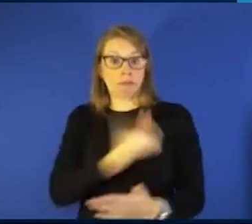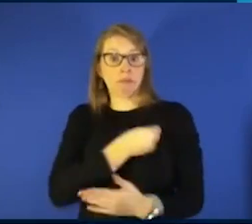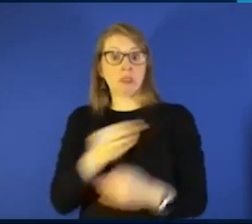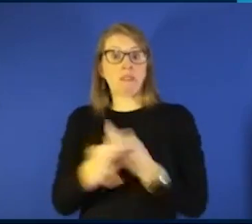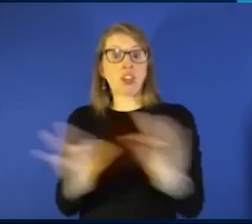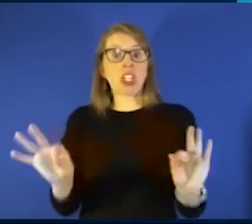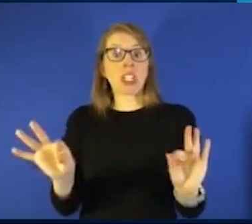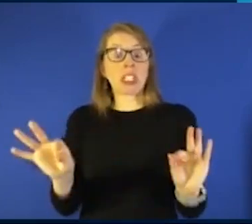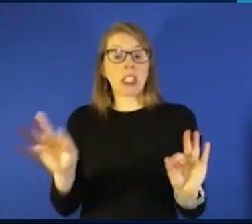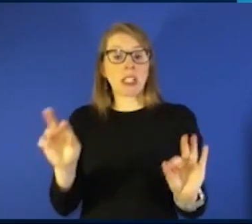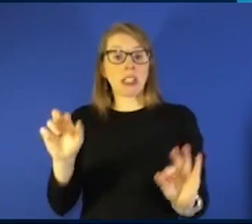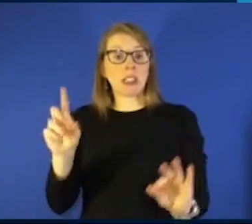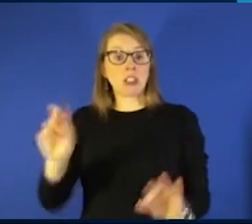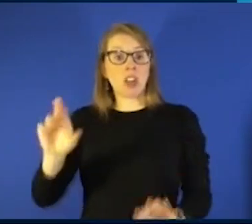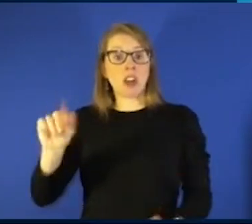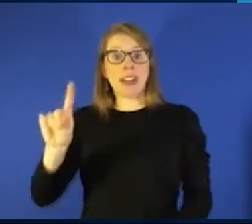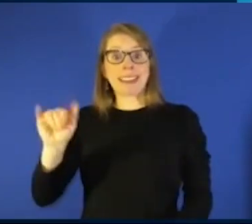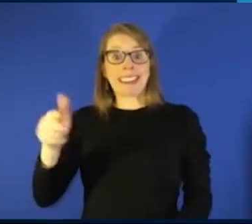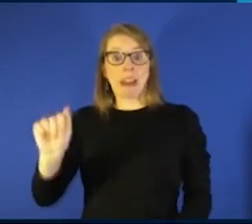Dr. Adiga, is that